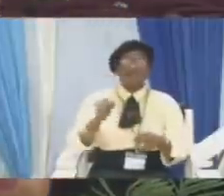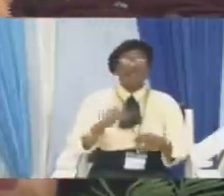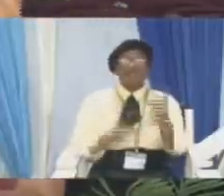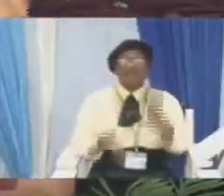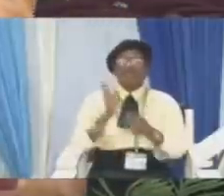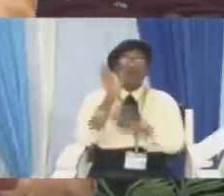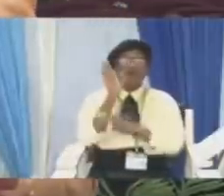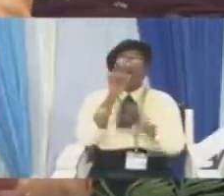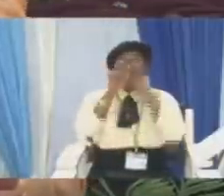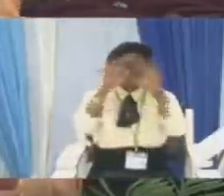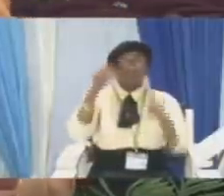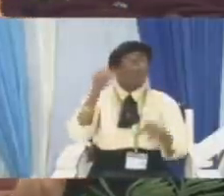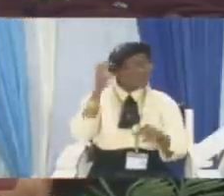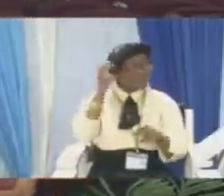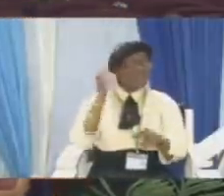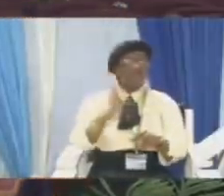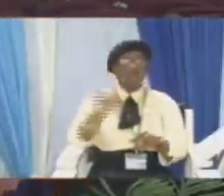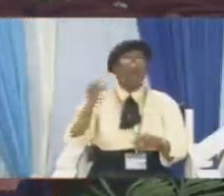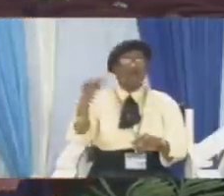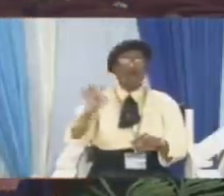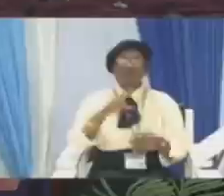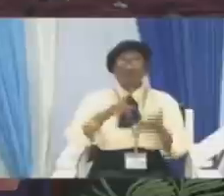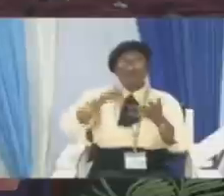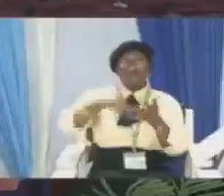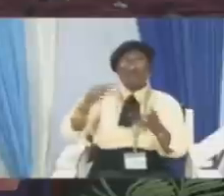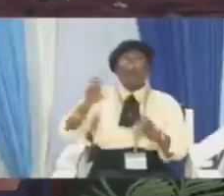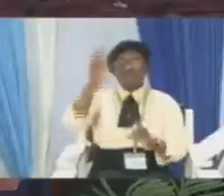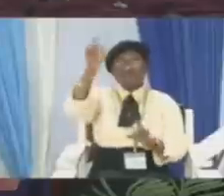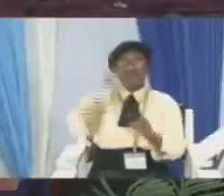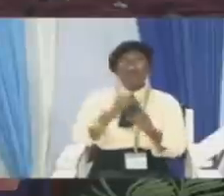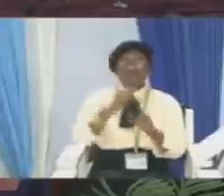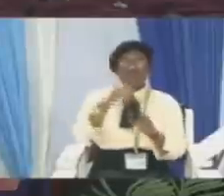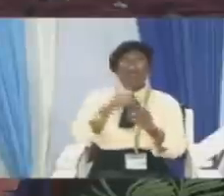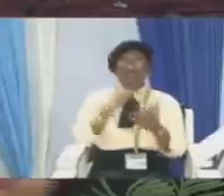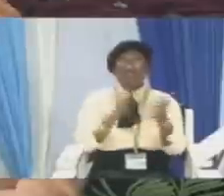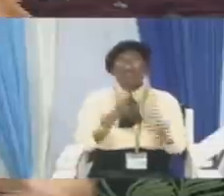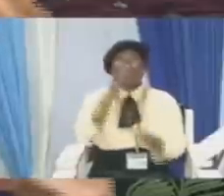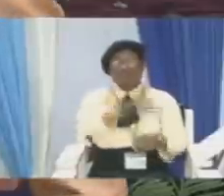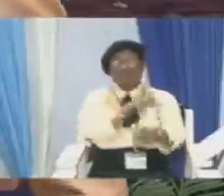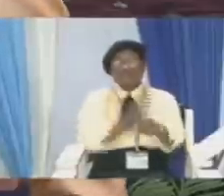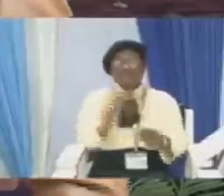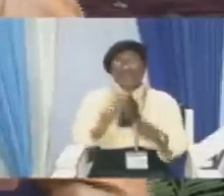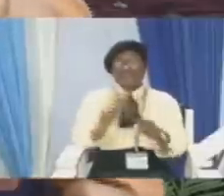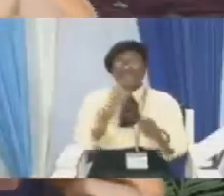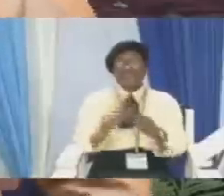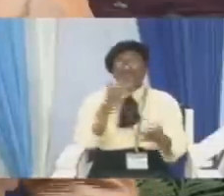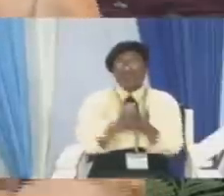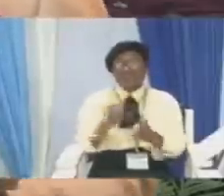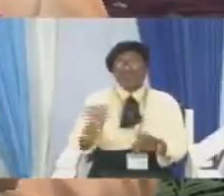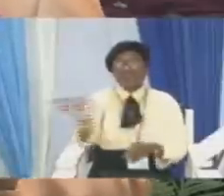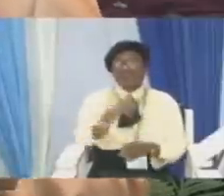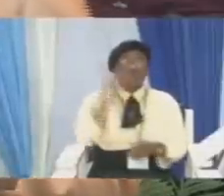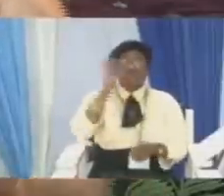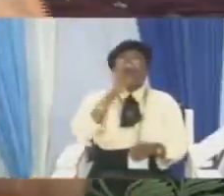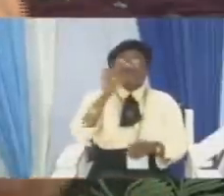and this reading of his word in Jesus' mighty name. You shall be fruitful.